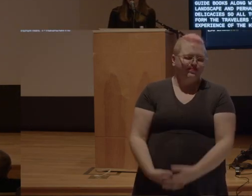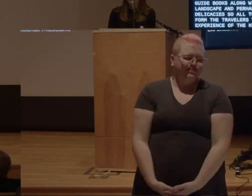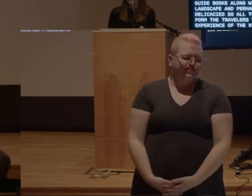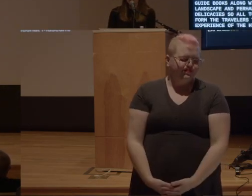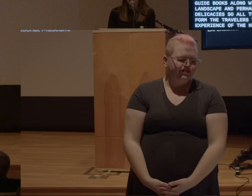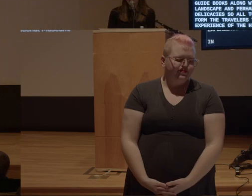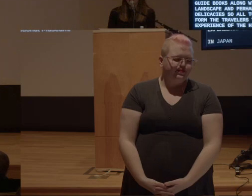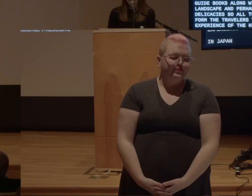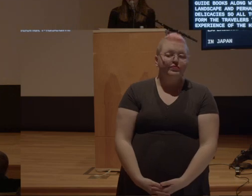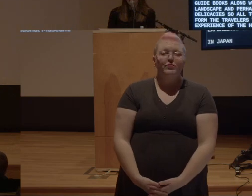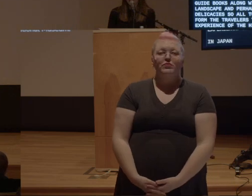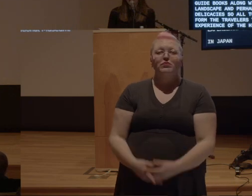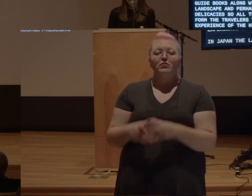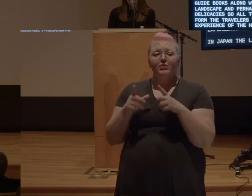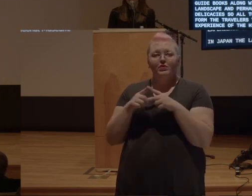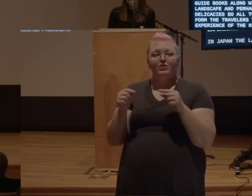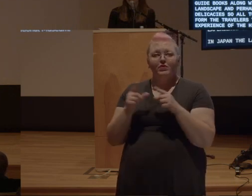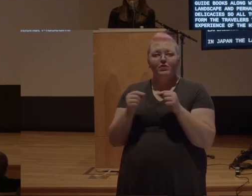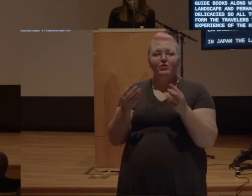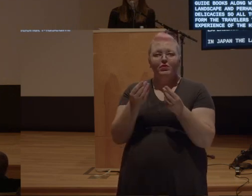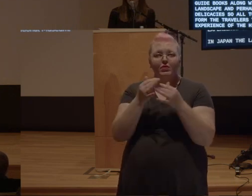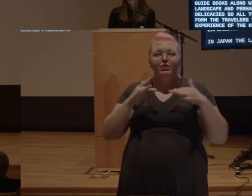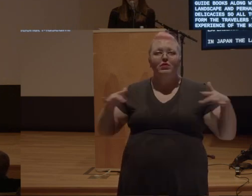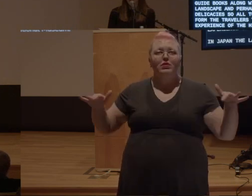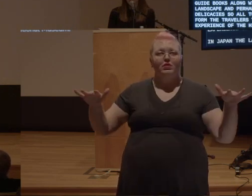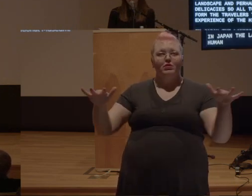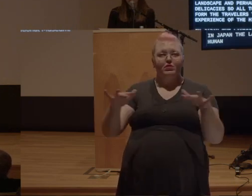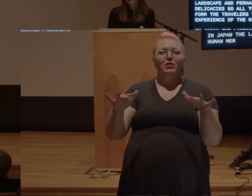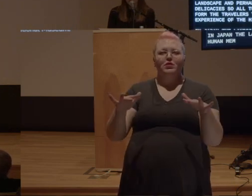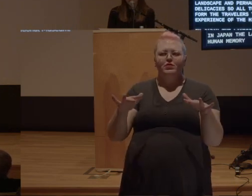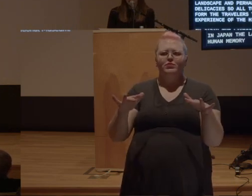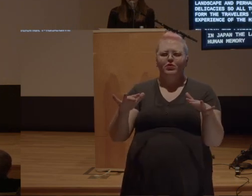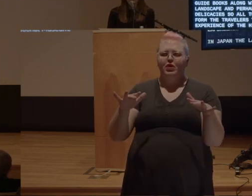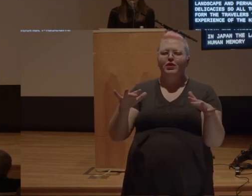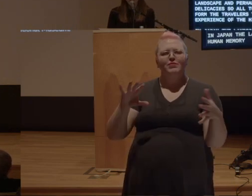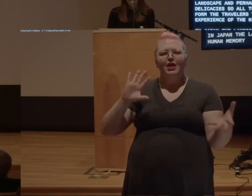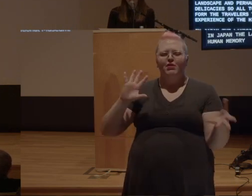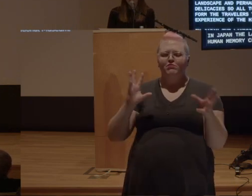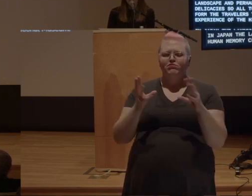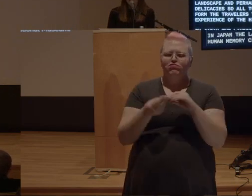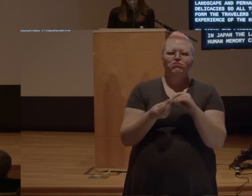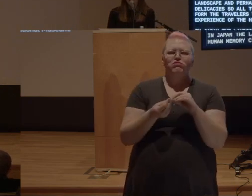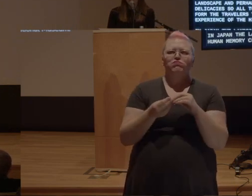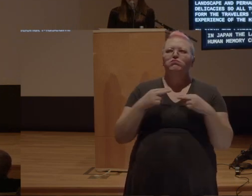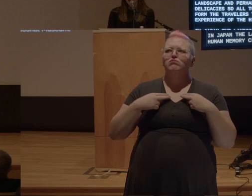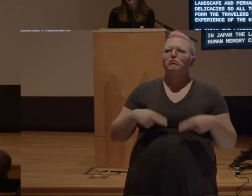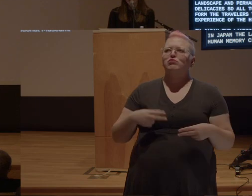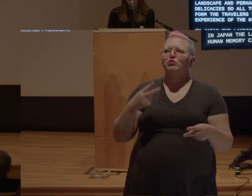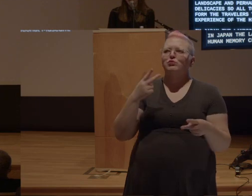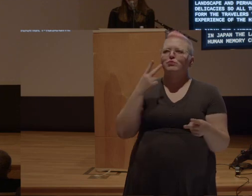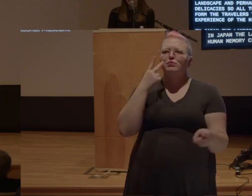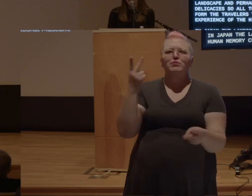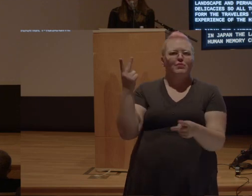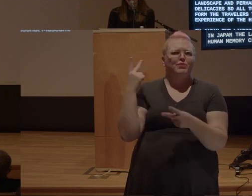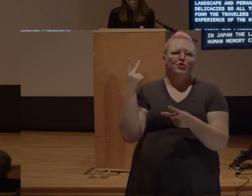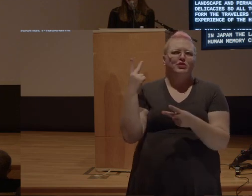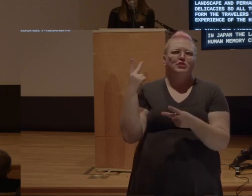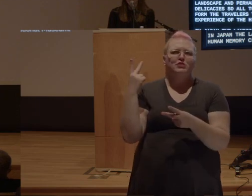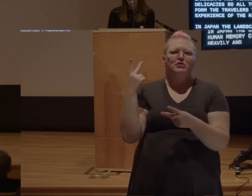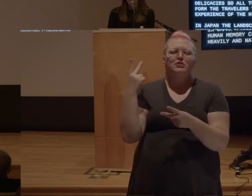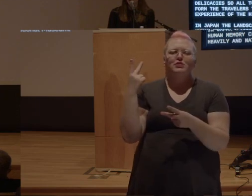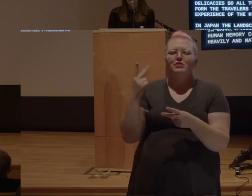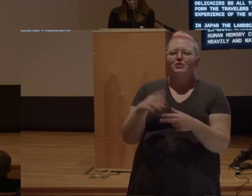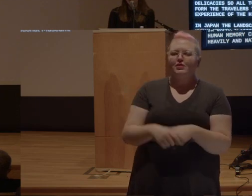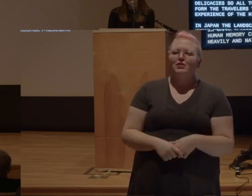In Japan, the landscape had long been a vessel of human memory. Classical waka poetry relied heavily on natural